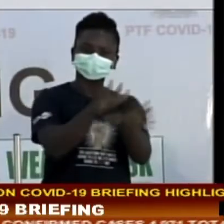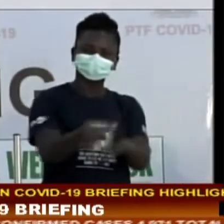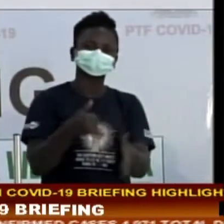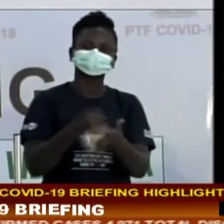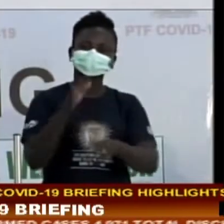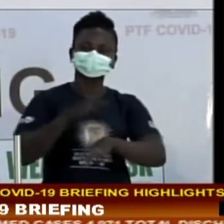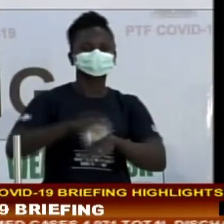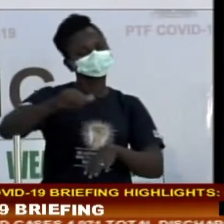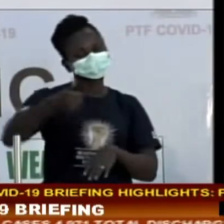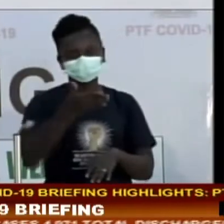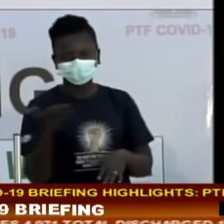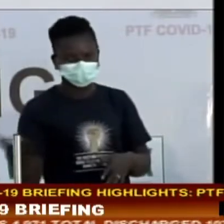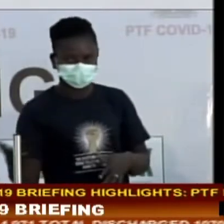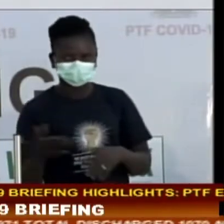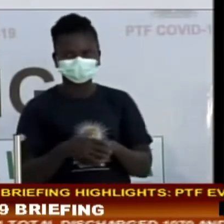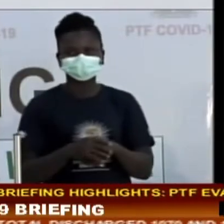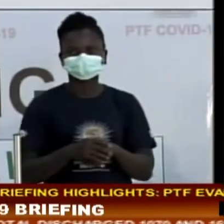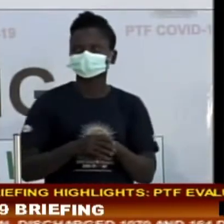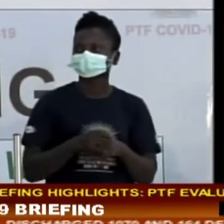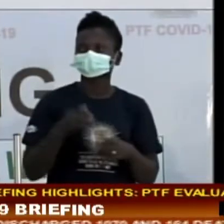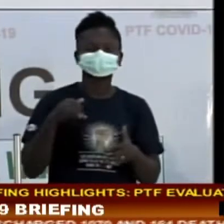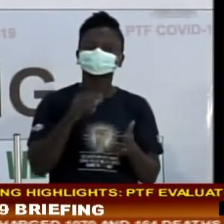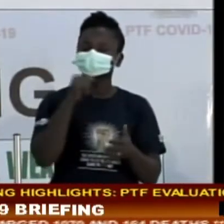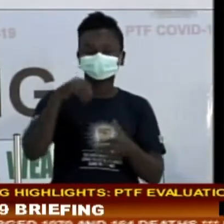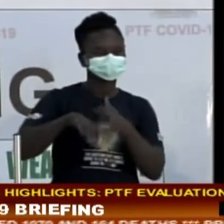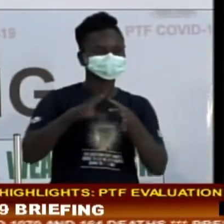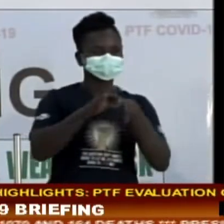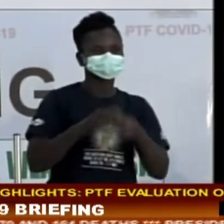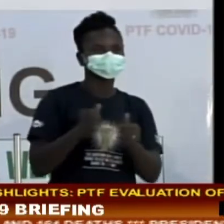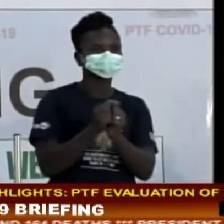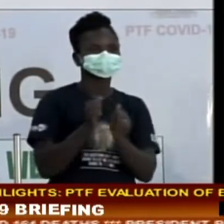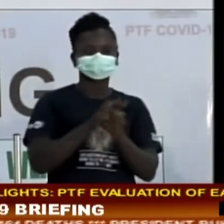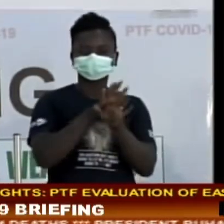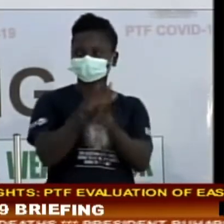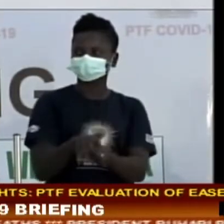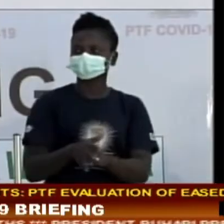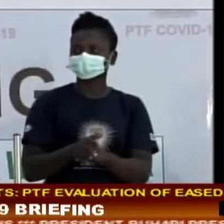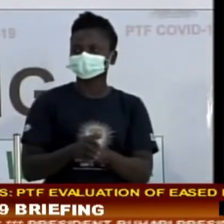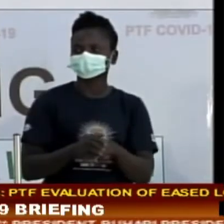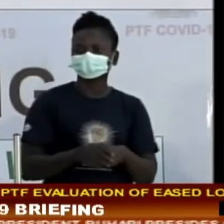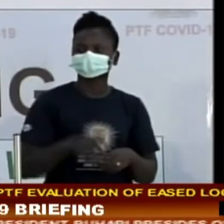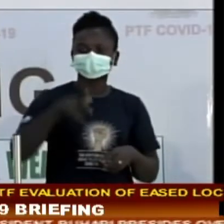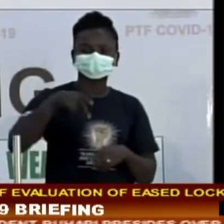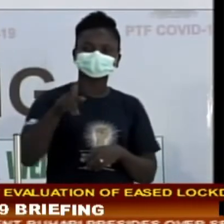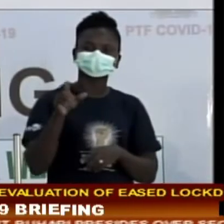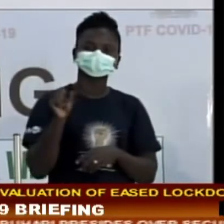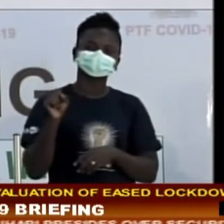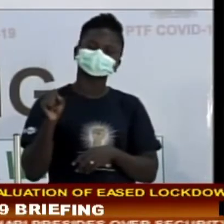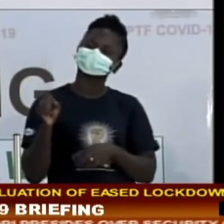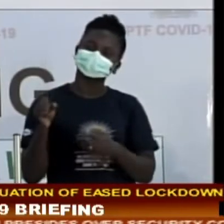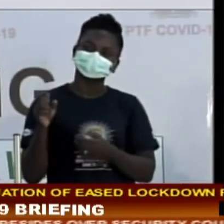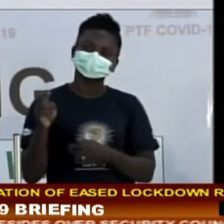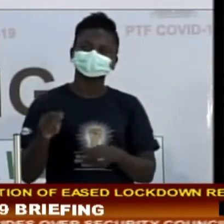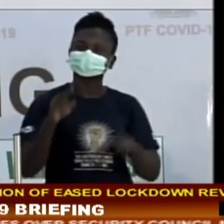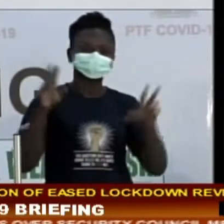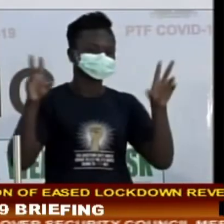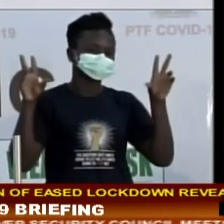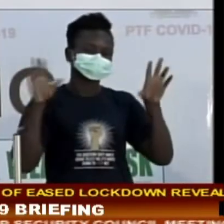who have written to me in connection with covid-19 have been uh giving replies but FAL Society didn't discuss